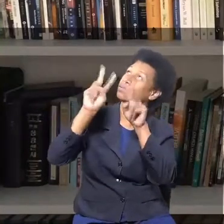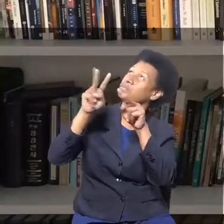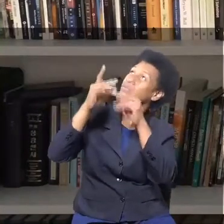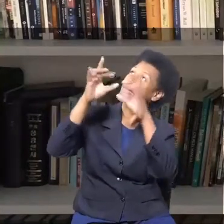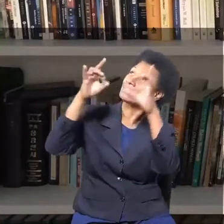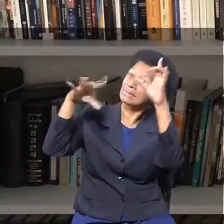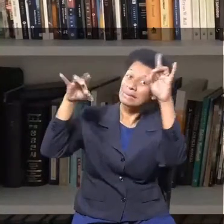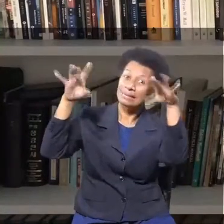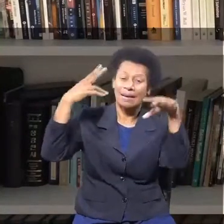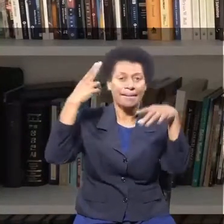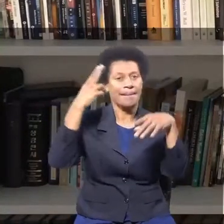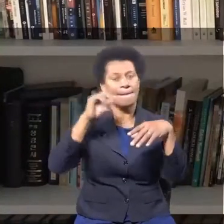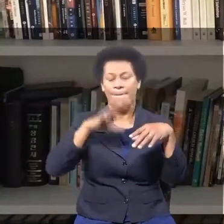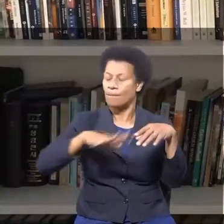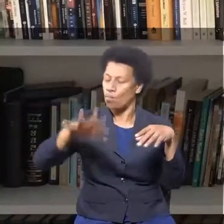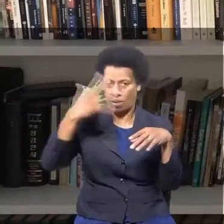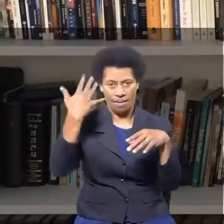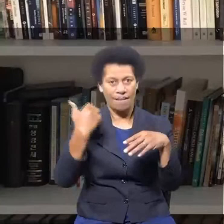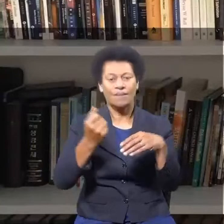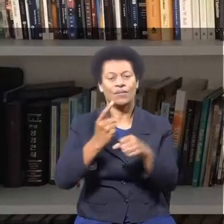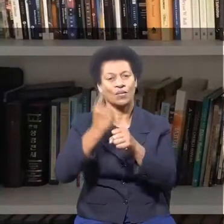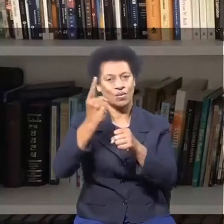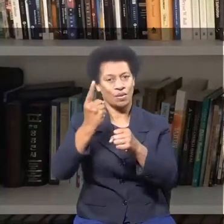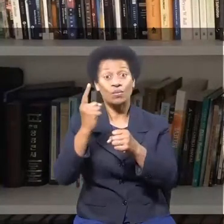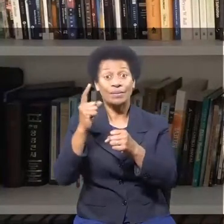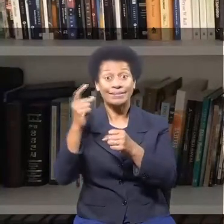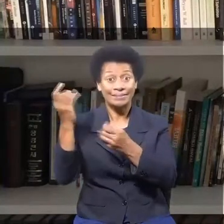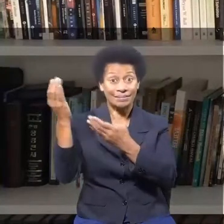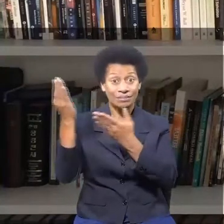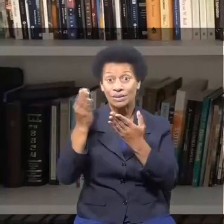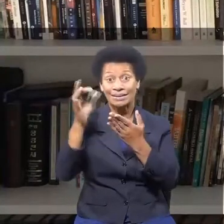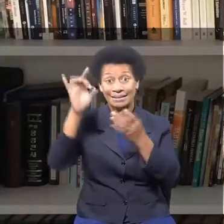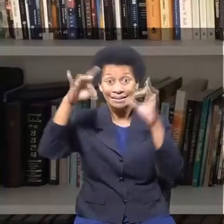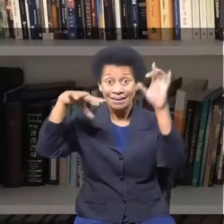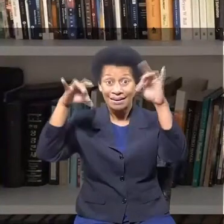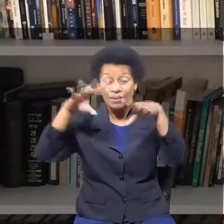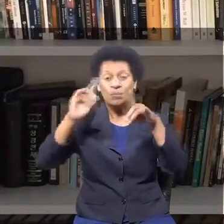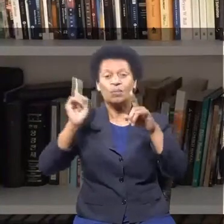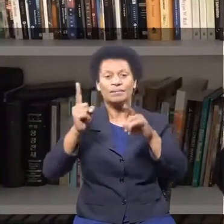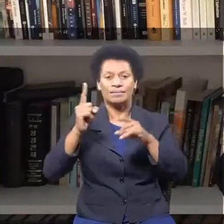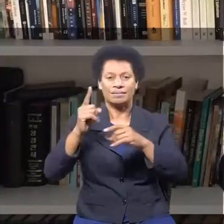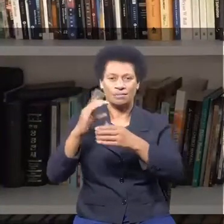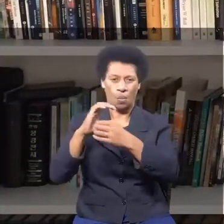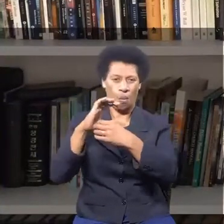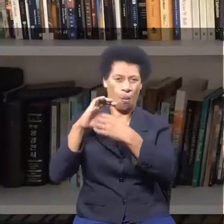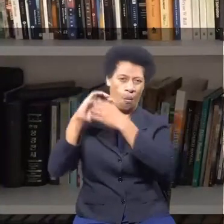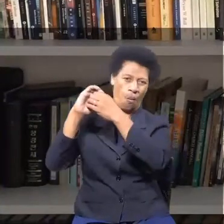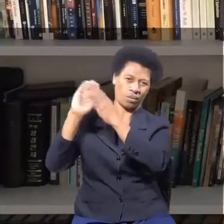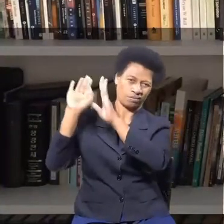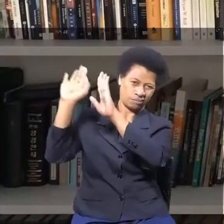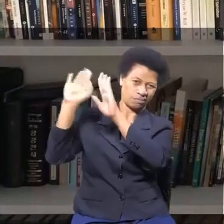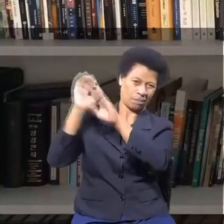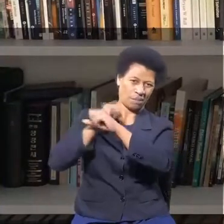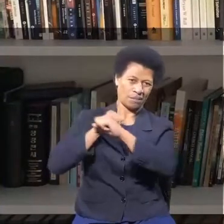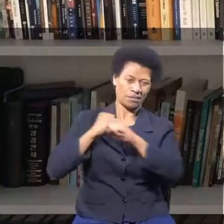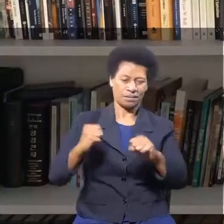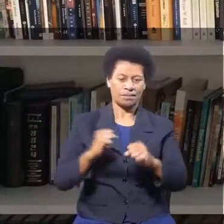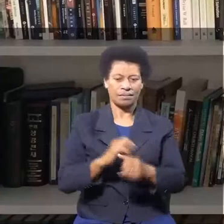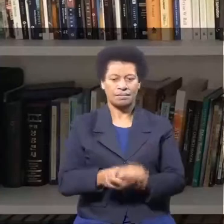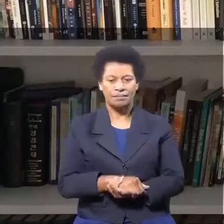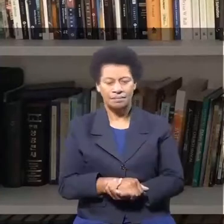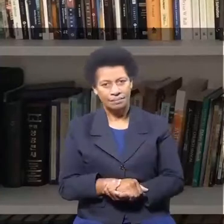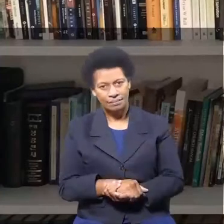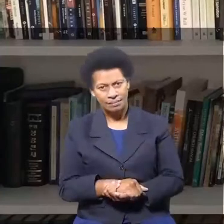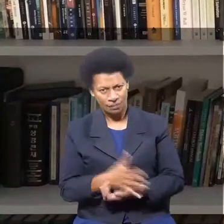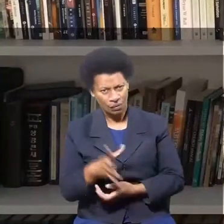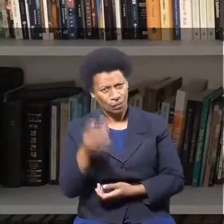he brings them out by his power. I want to explore this idea of the numbers